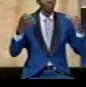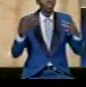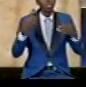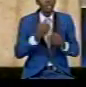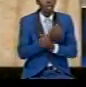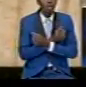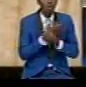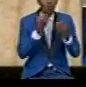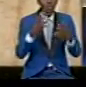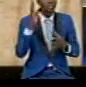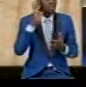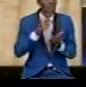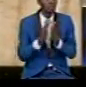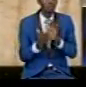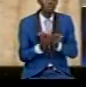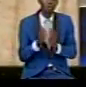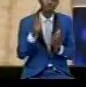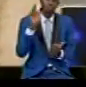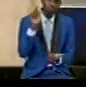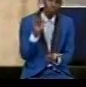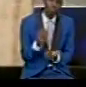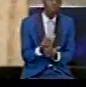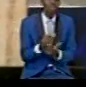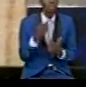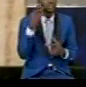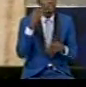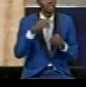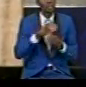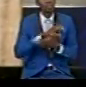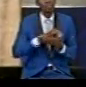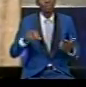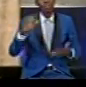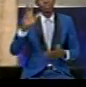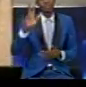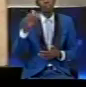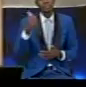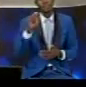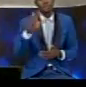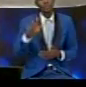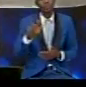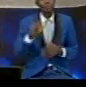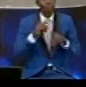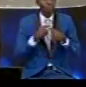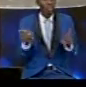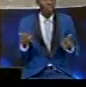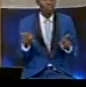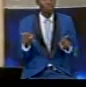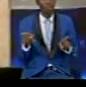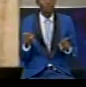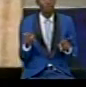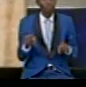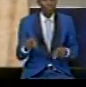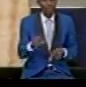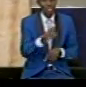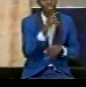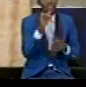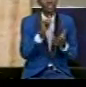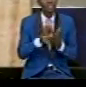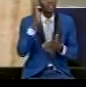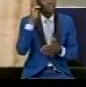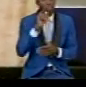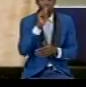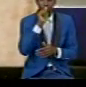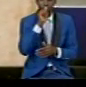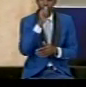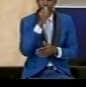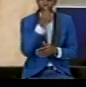shall wax cold. Then he says in verse 13, but he that shall endure unto